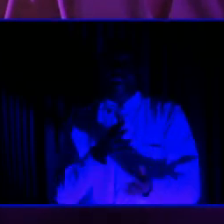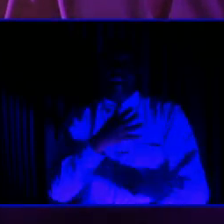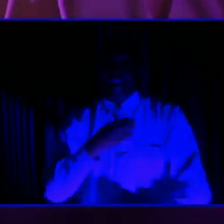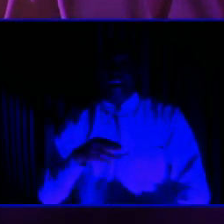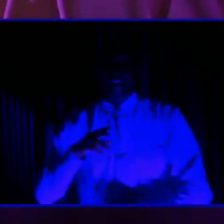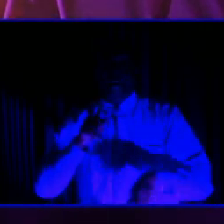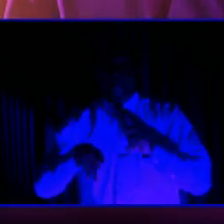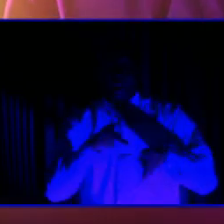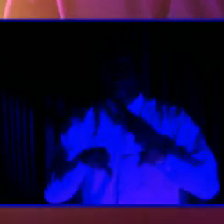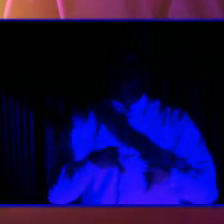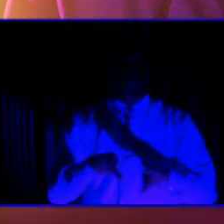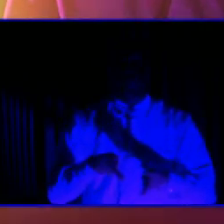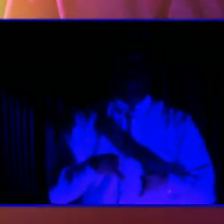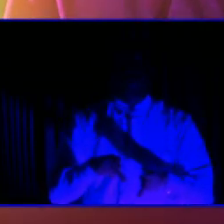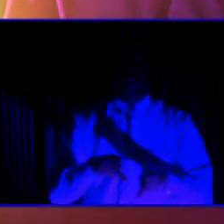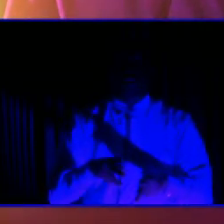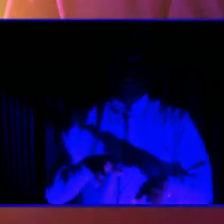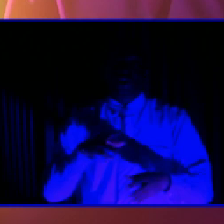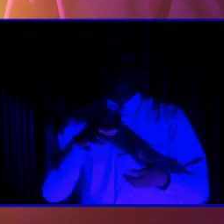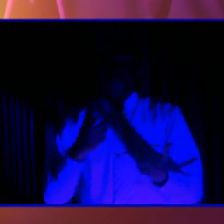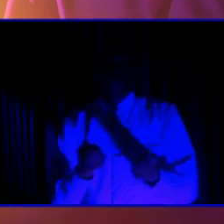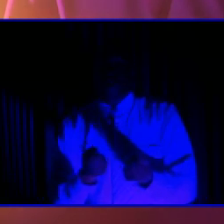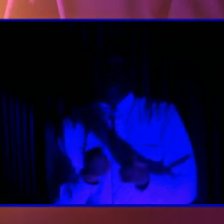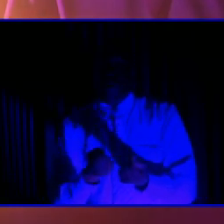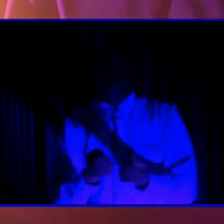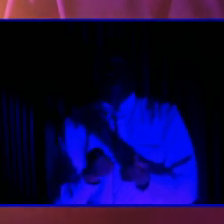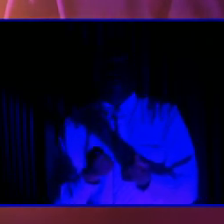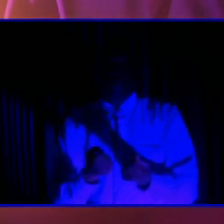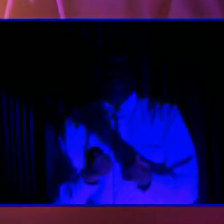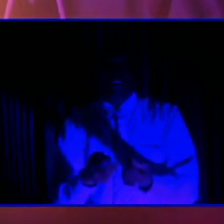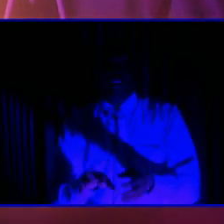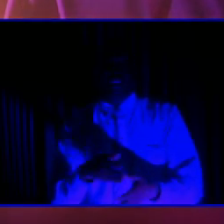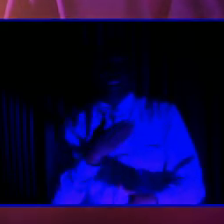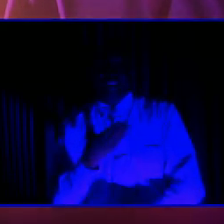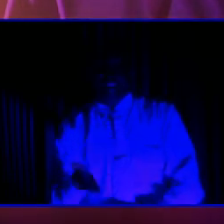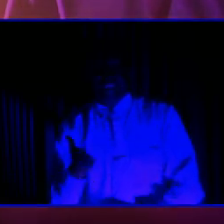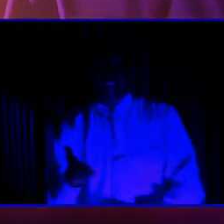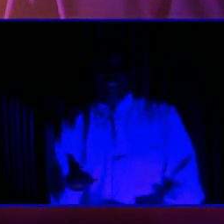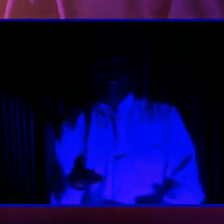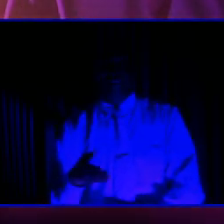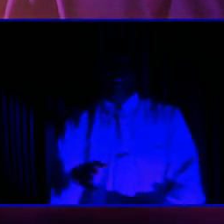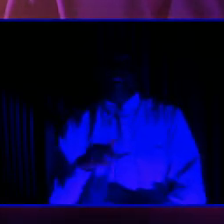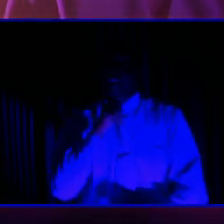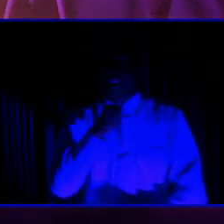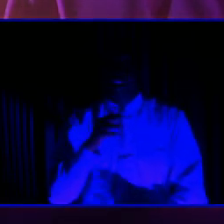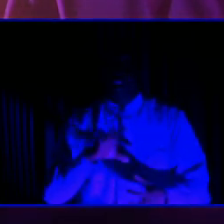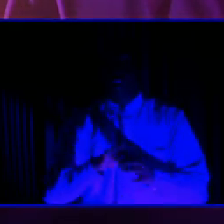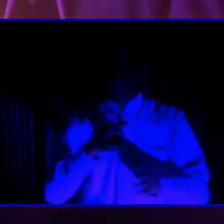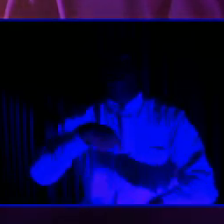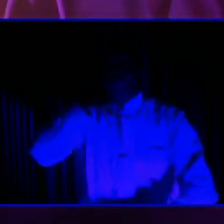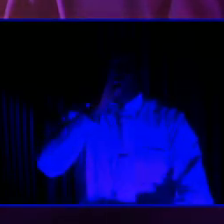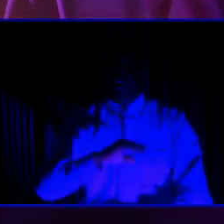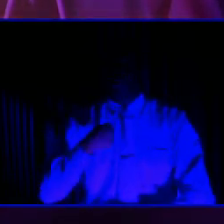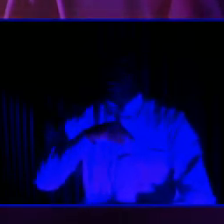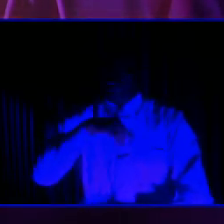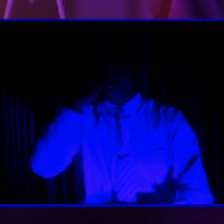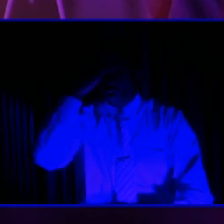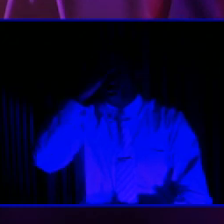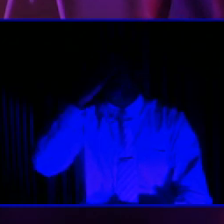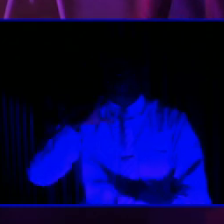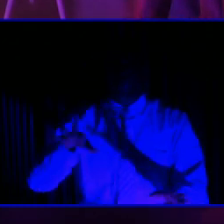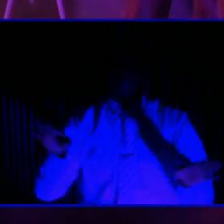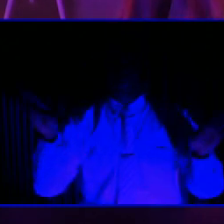people do ungodly things, we know that darkness is upon the land. When even in